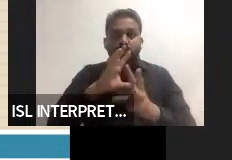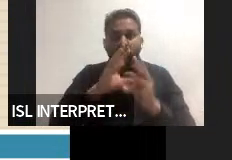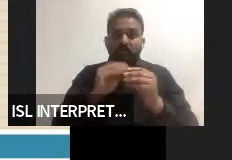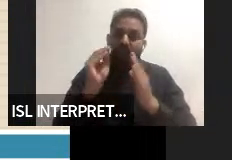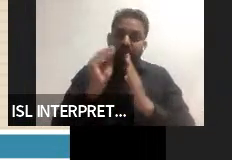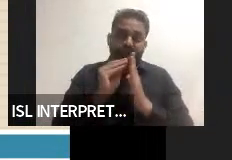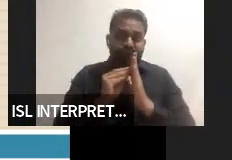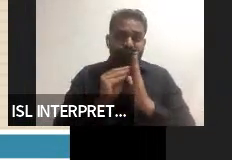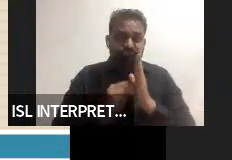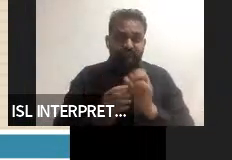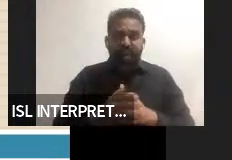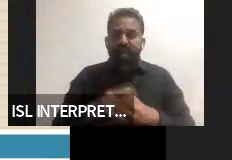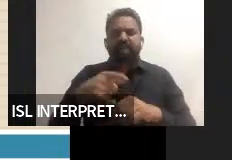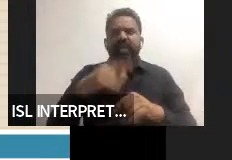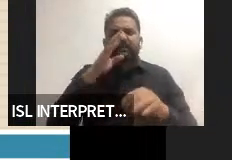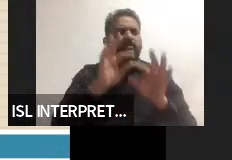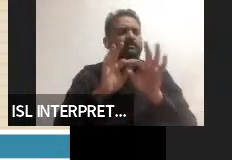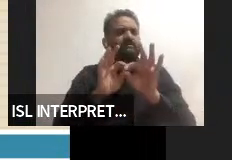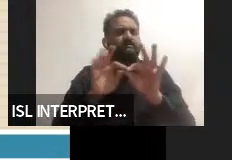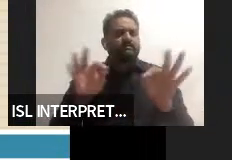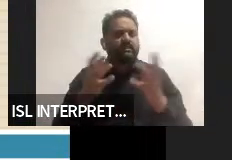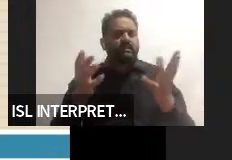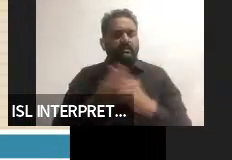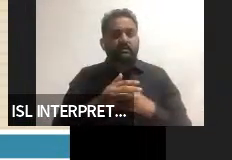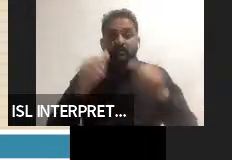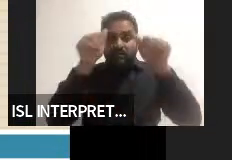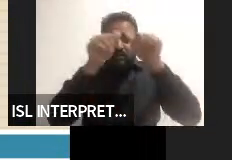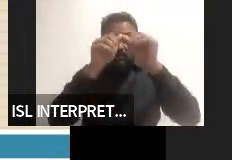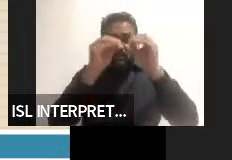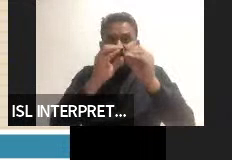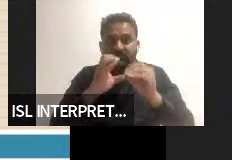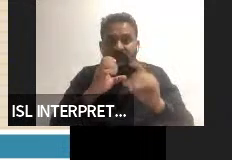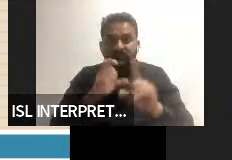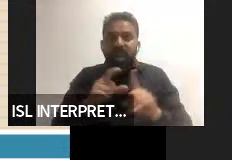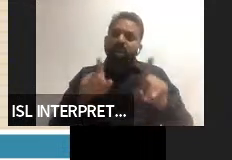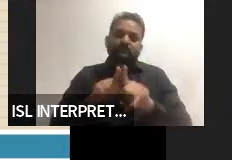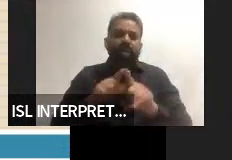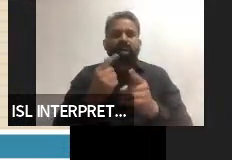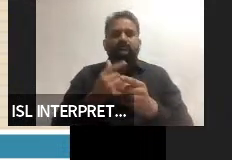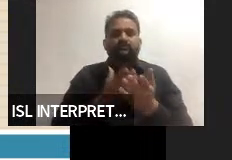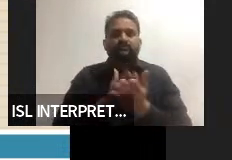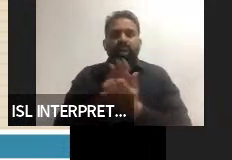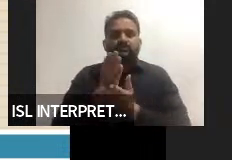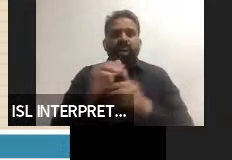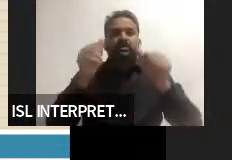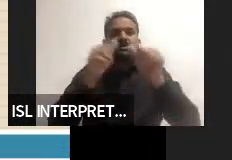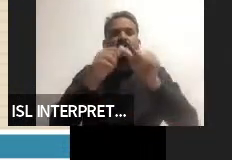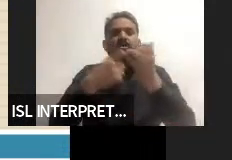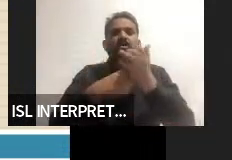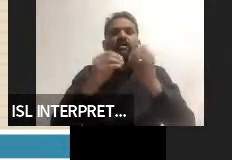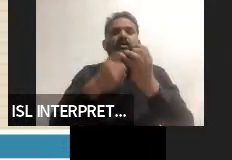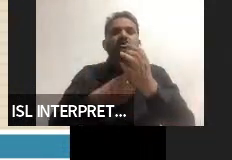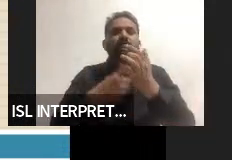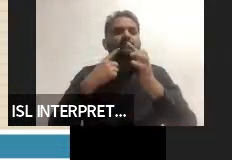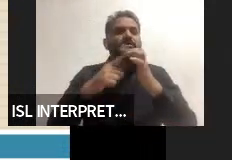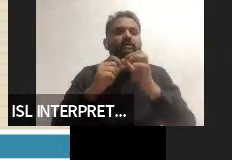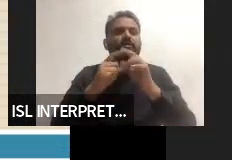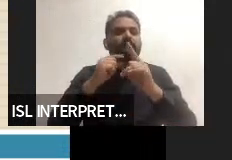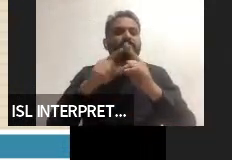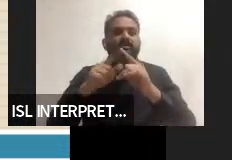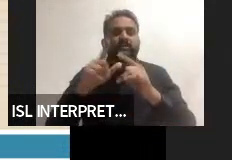simple way, use it alphabetically. For example, arbitration law or the model law. If you are writing it, if you are